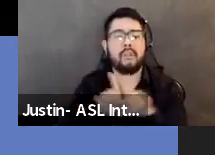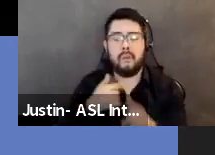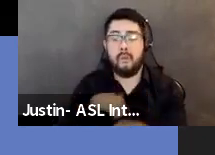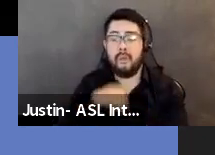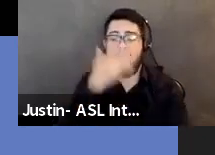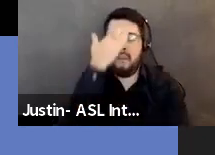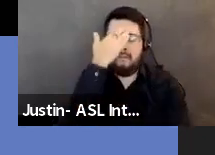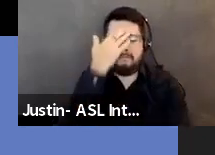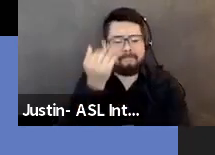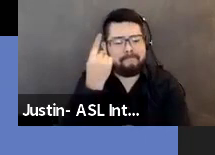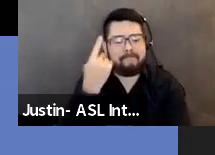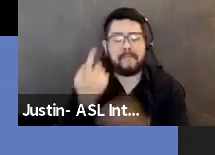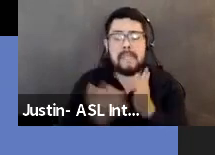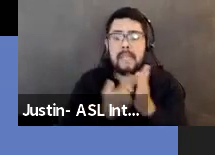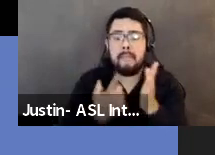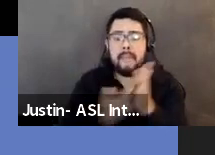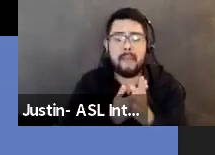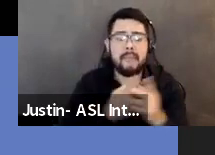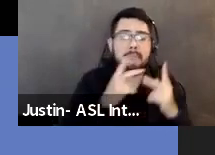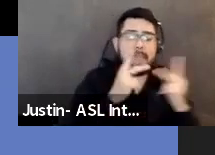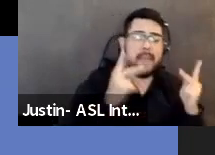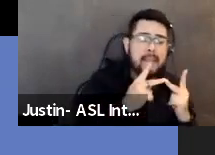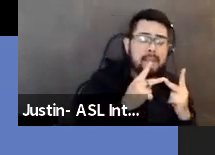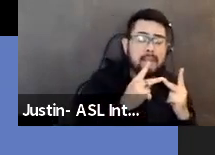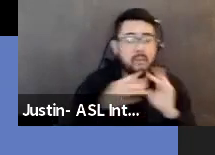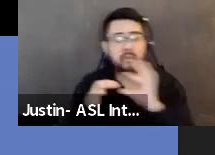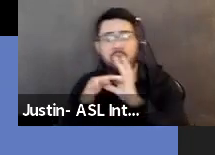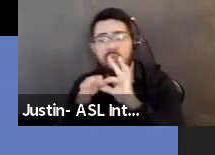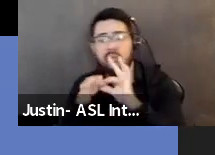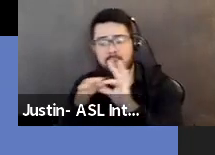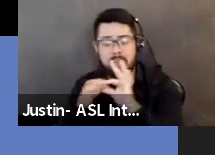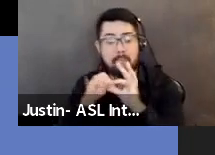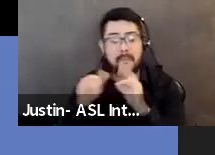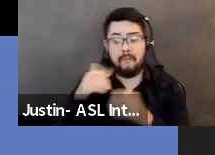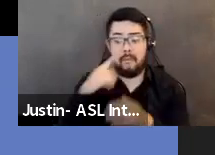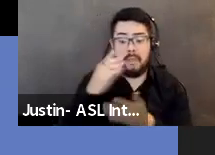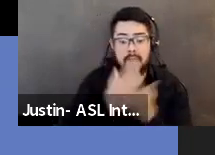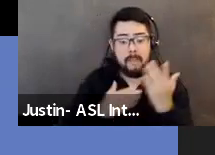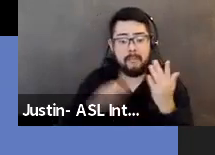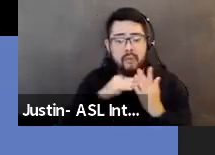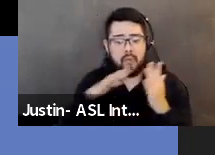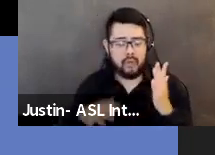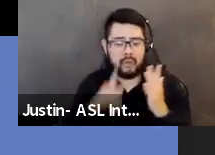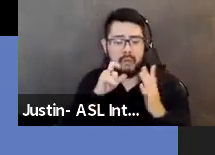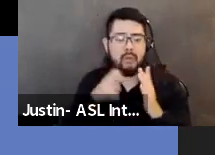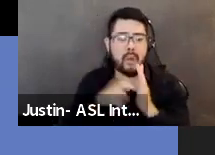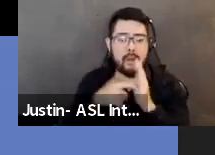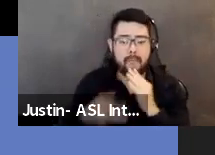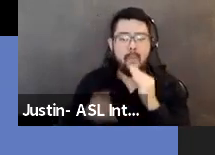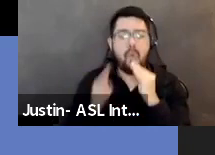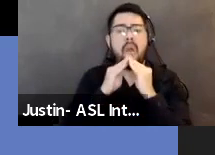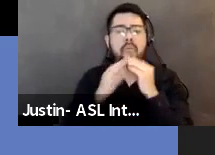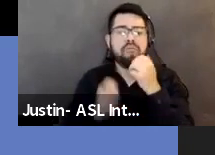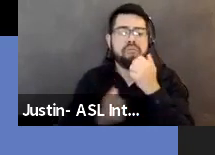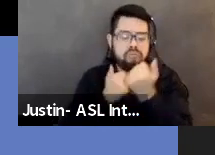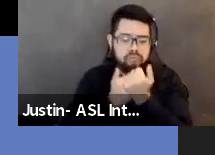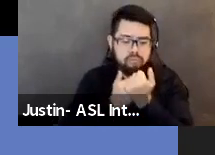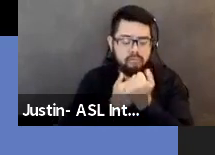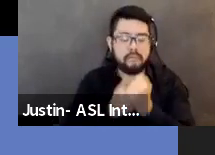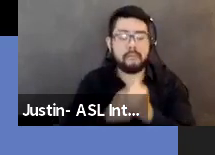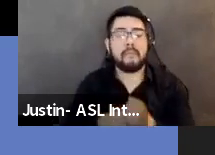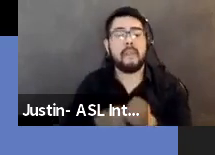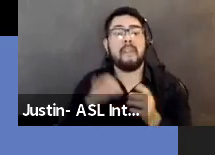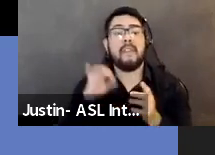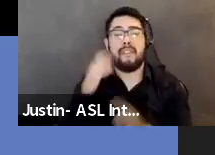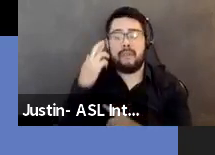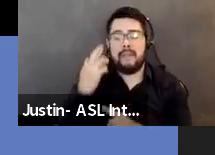sometimes those places and relationships that there are some students that do need additional care and support and that's when it's incumbent